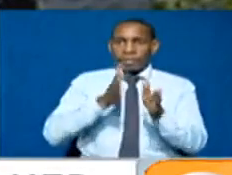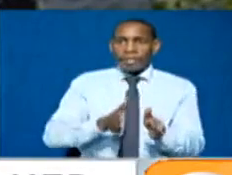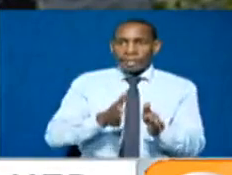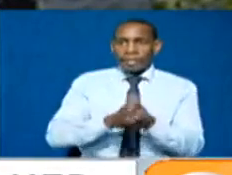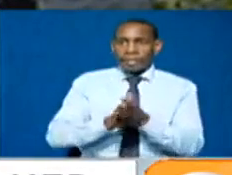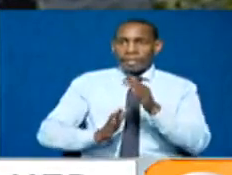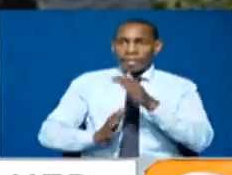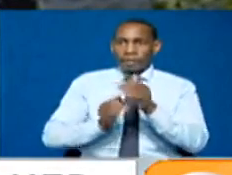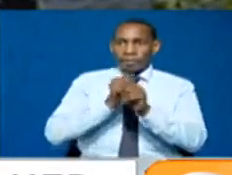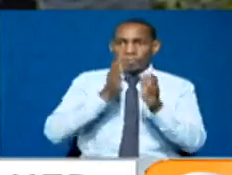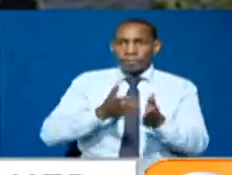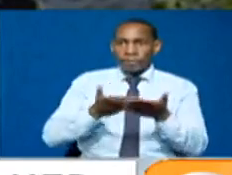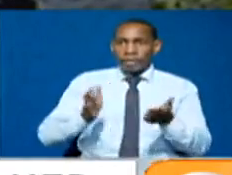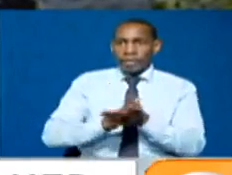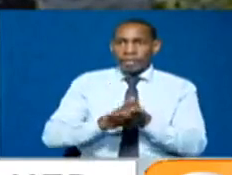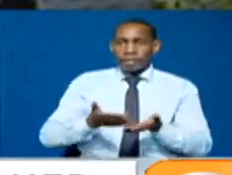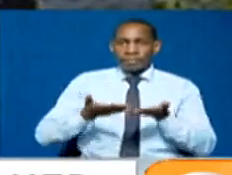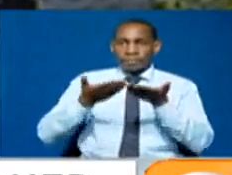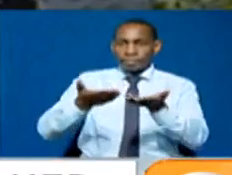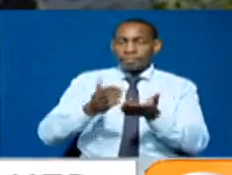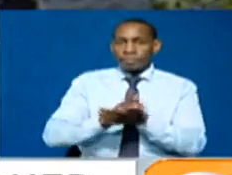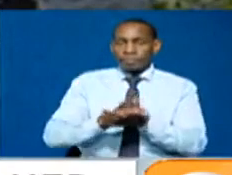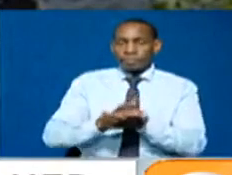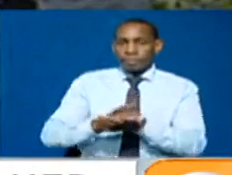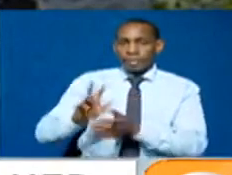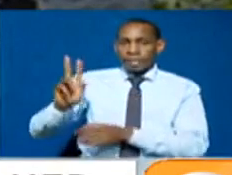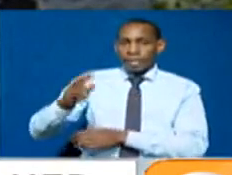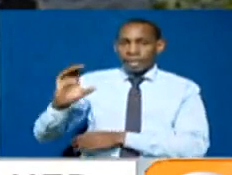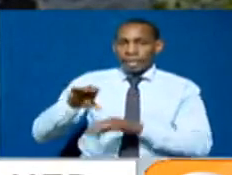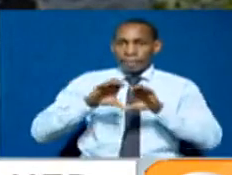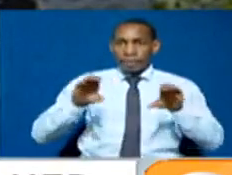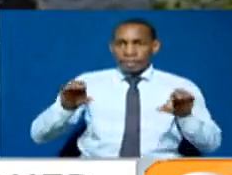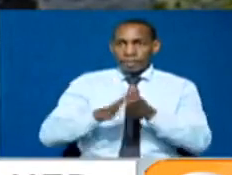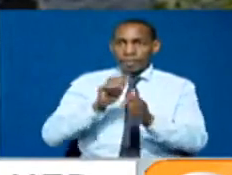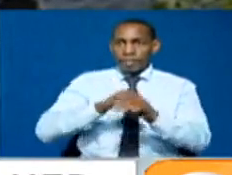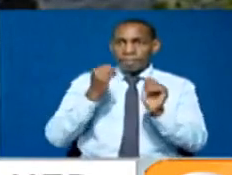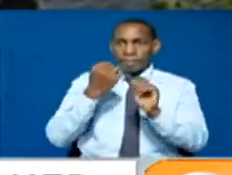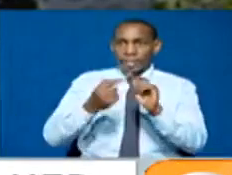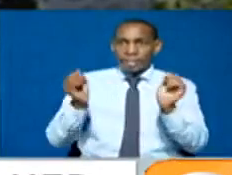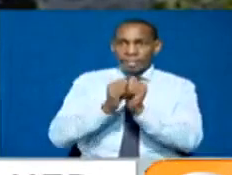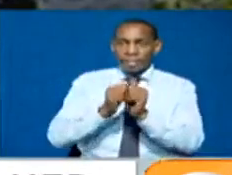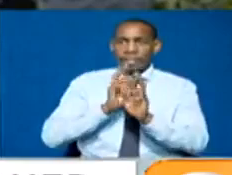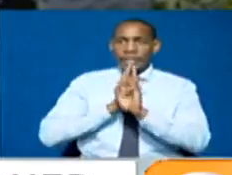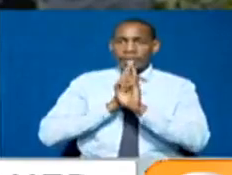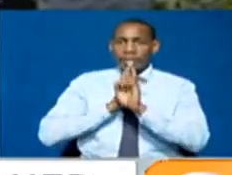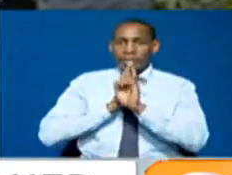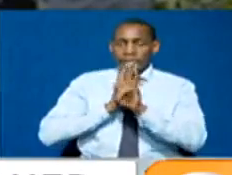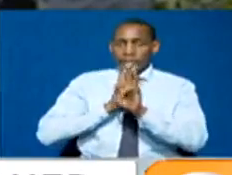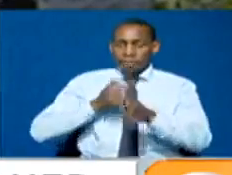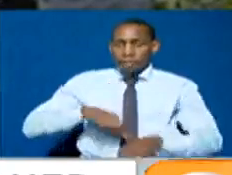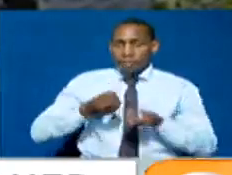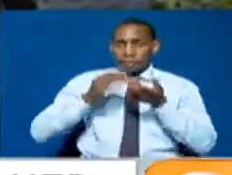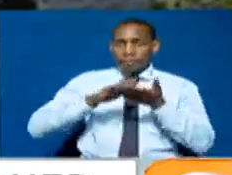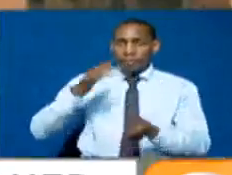key personnel of any issuer in the Kenya capital market for a period of 10 years. Faizal Ahmed has